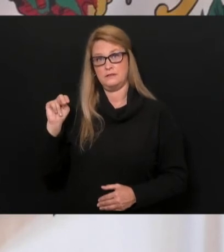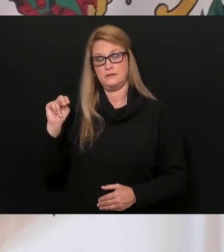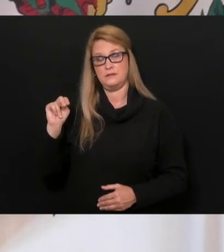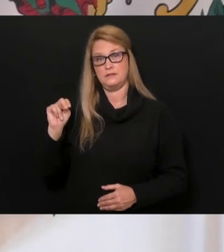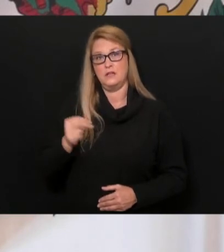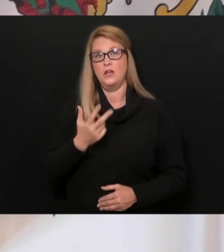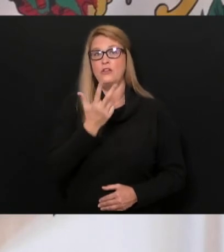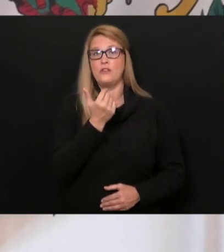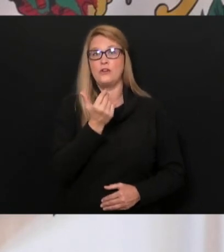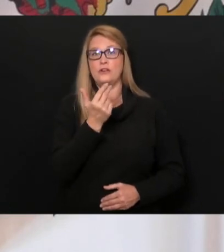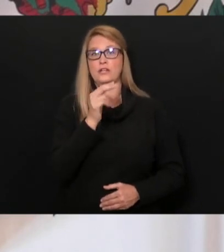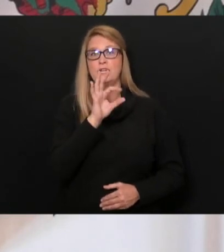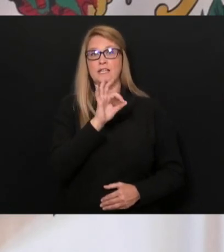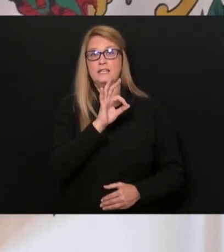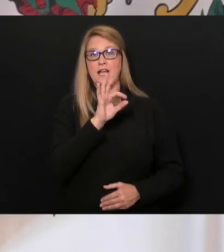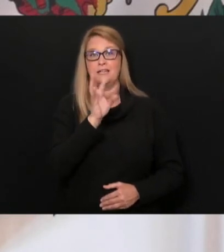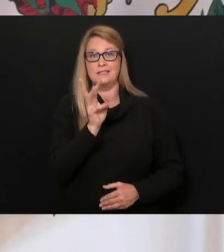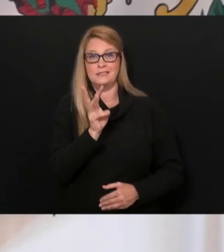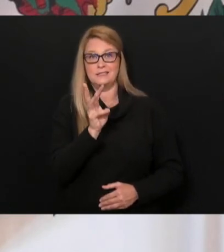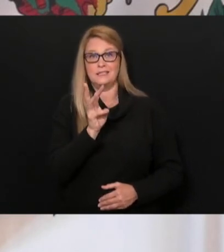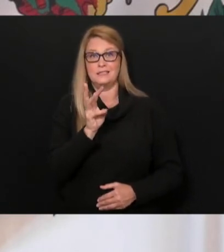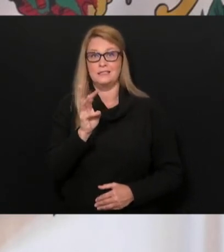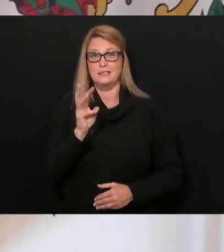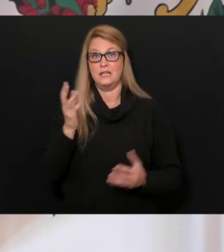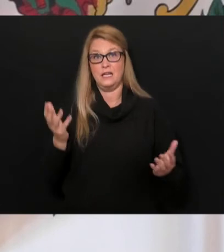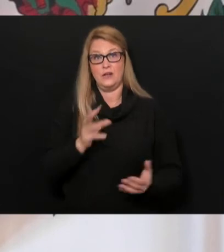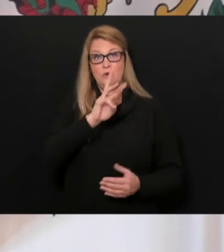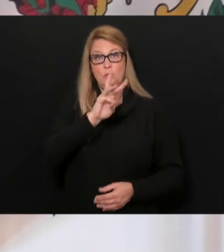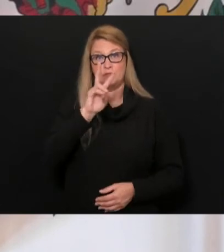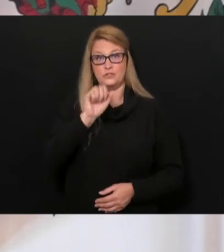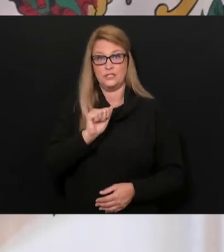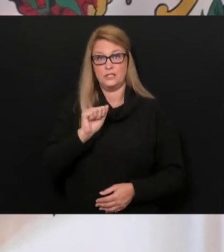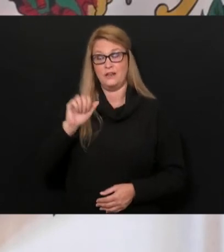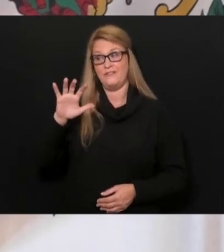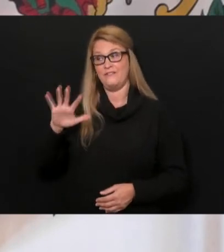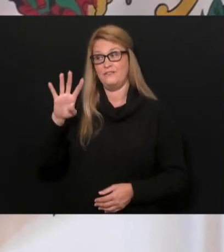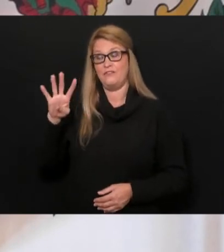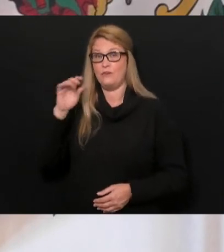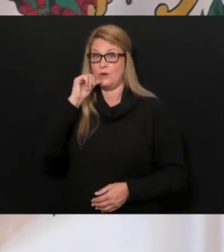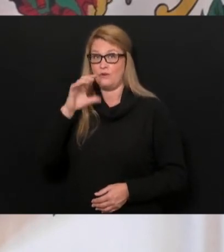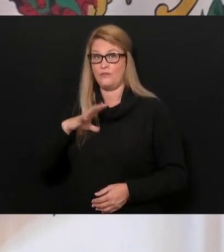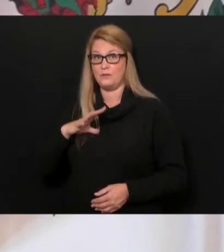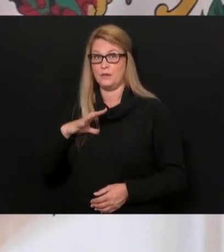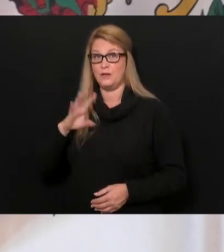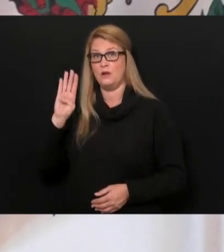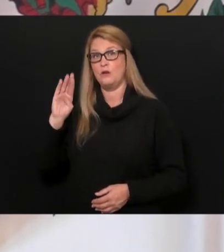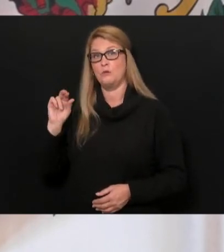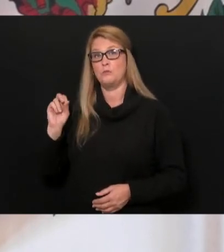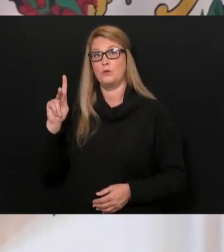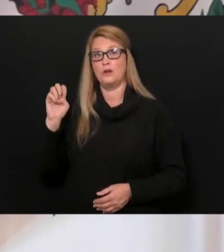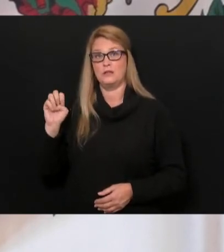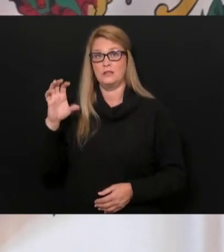Our 1,396th death in West Virginia is a 54-year-old female from Brooke County.